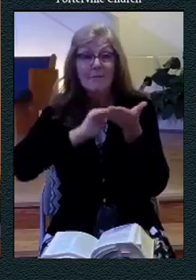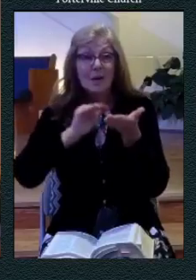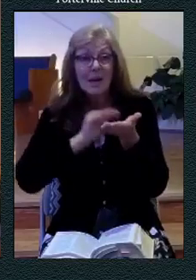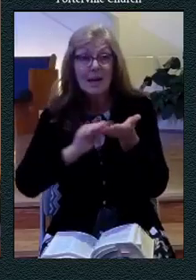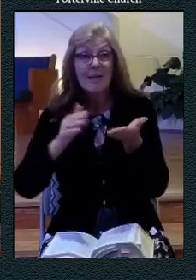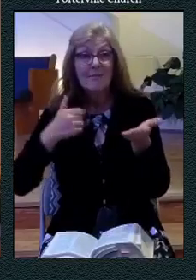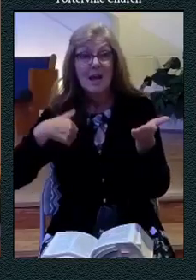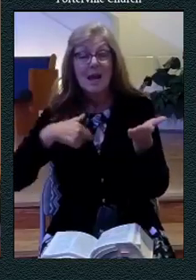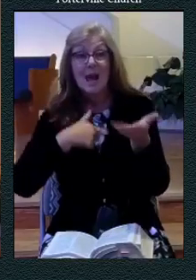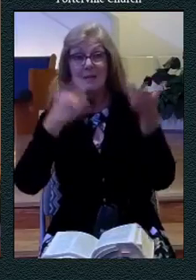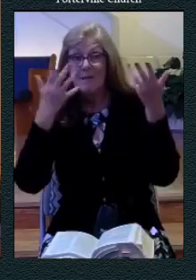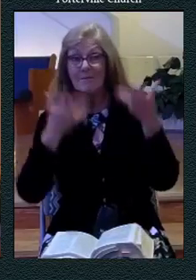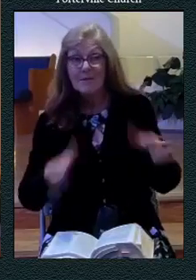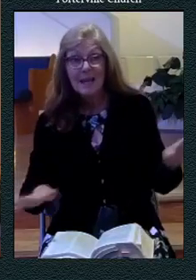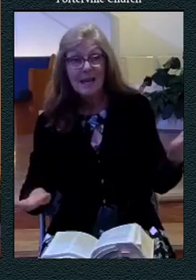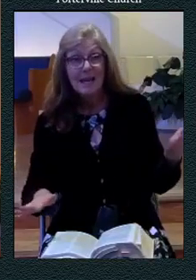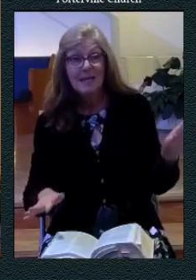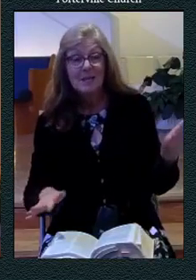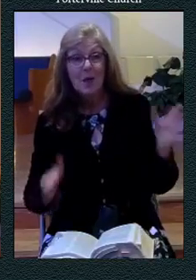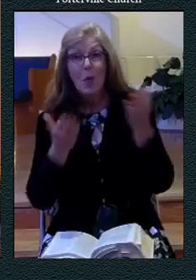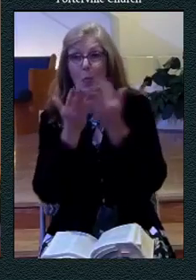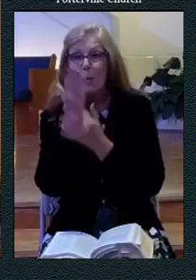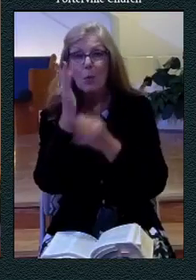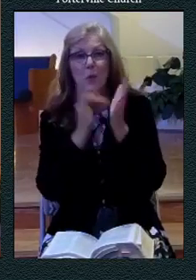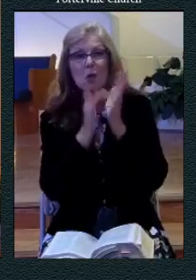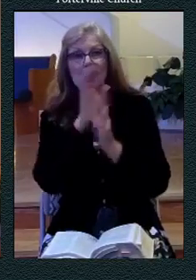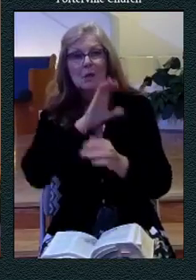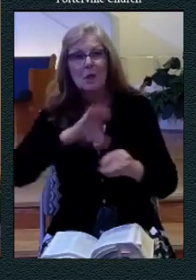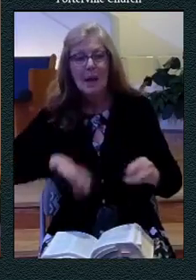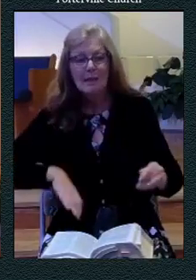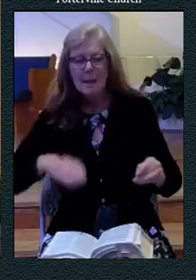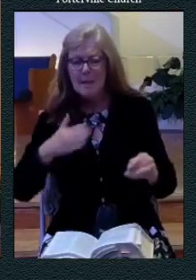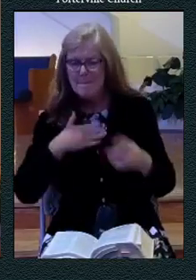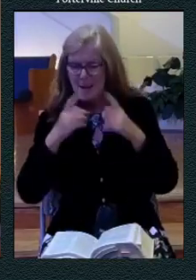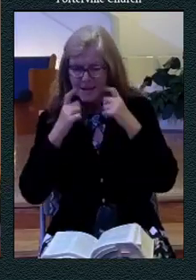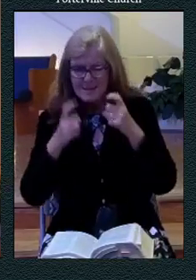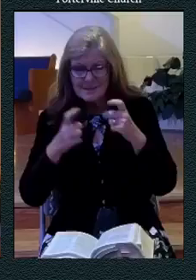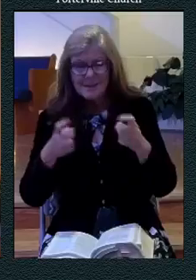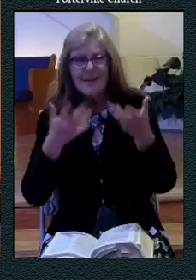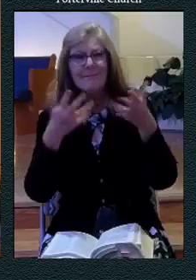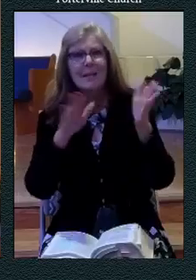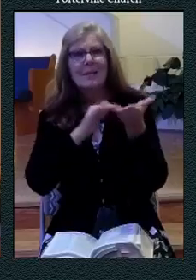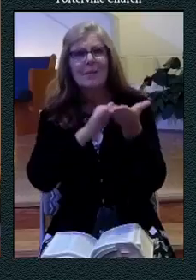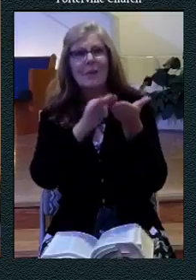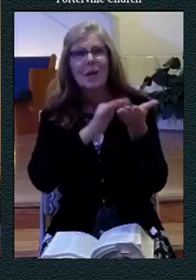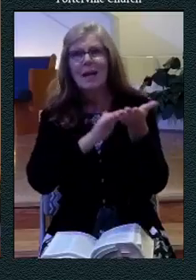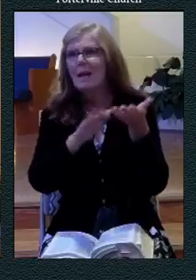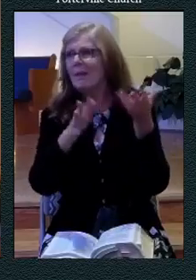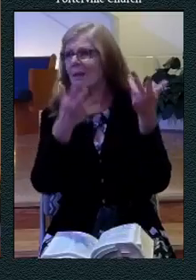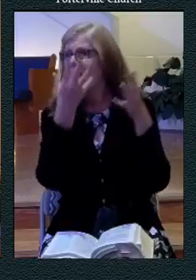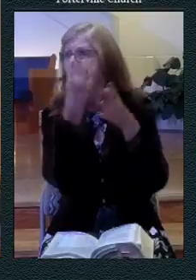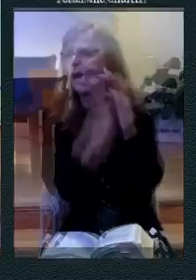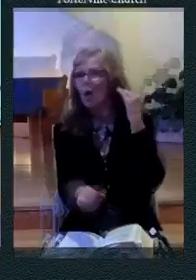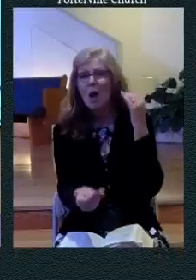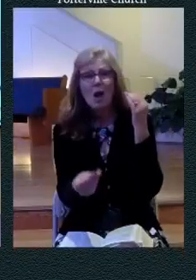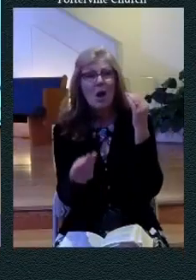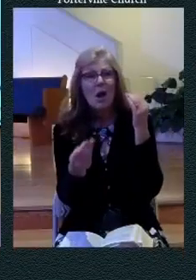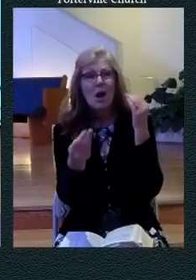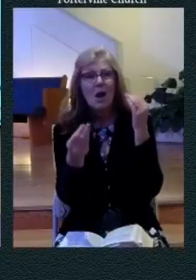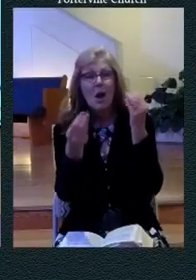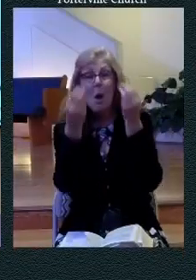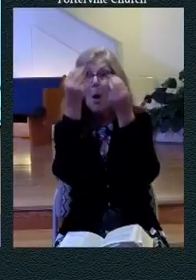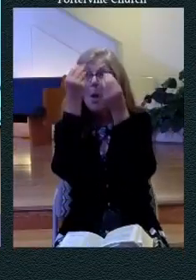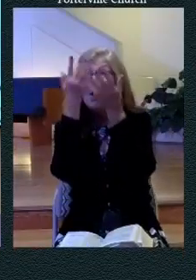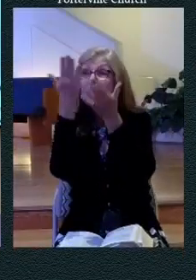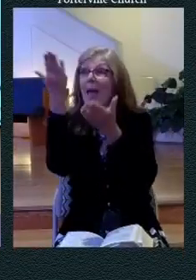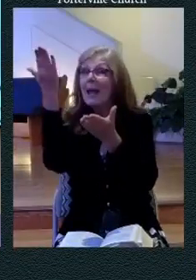established me in Christ. He has made me his. My sins have been dealt with. They're gone. We obey out of this freedom.